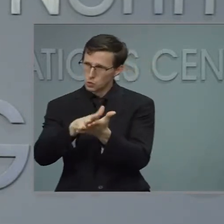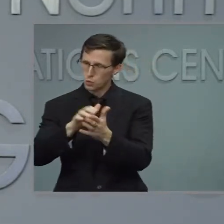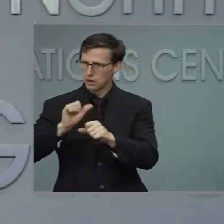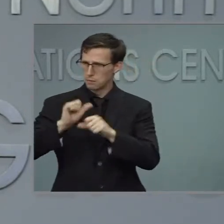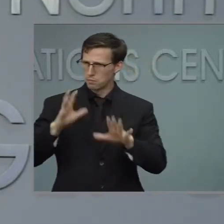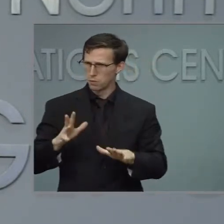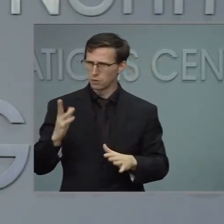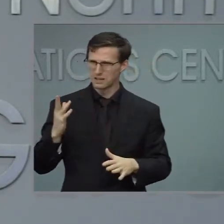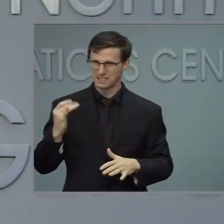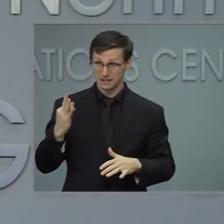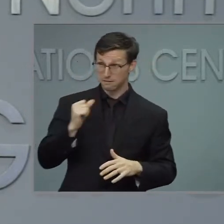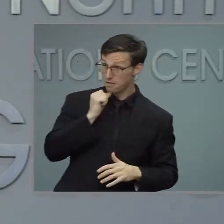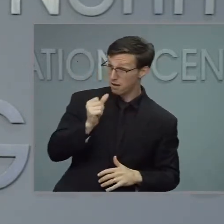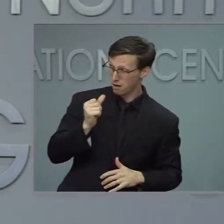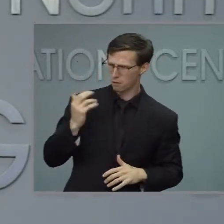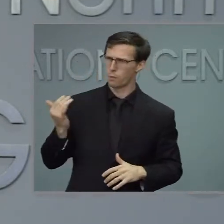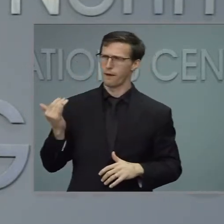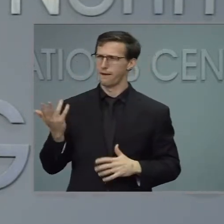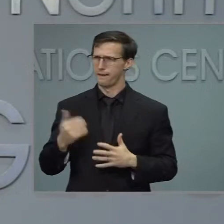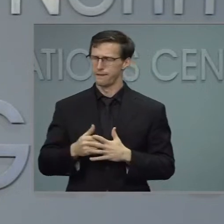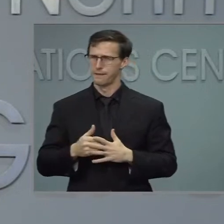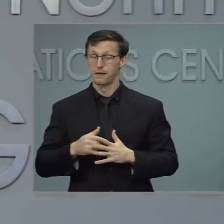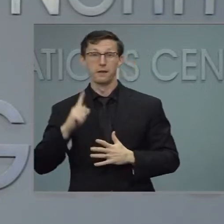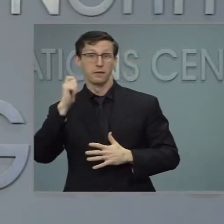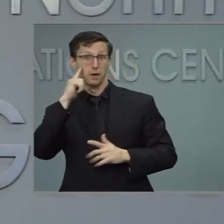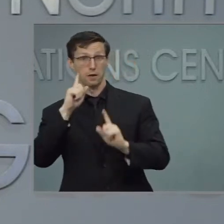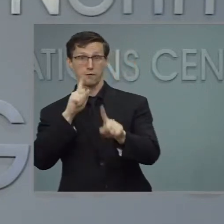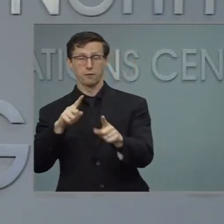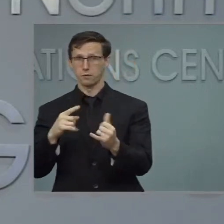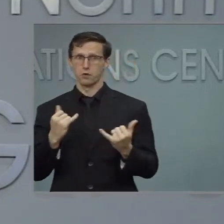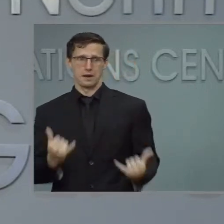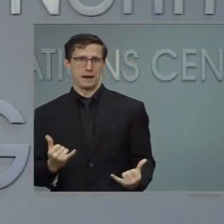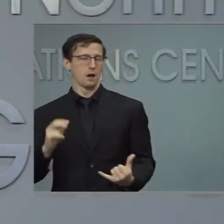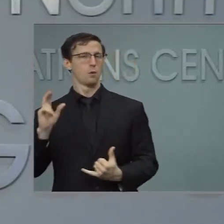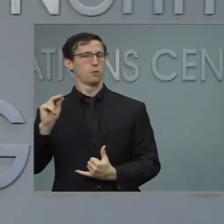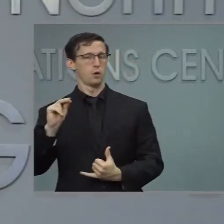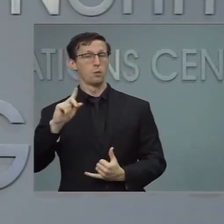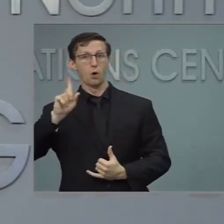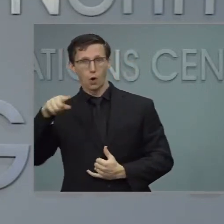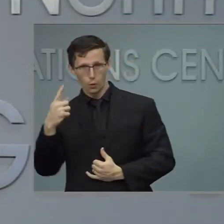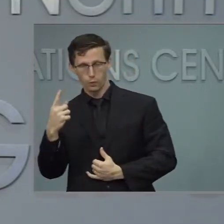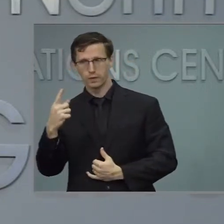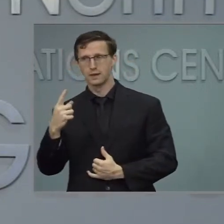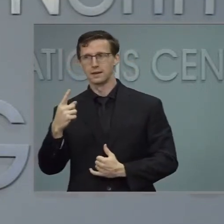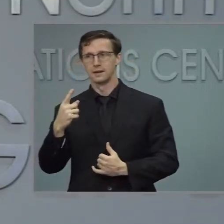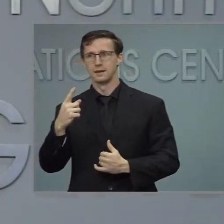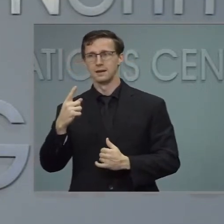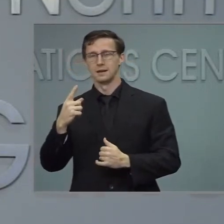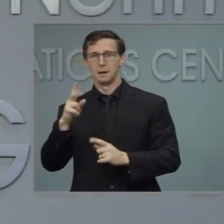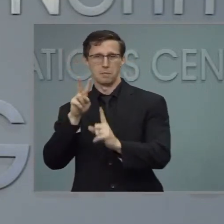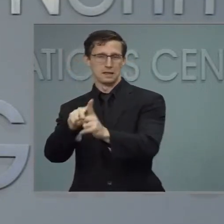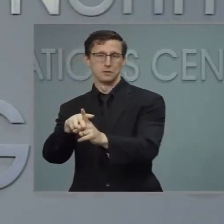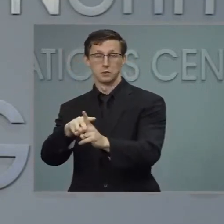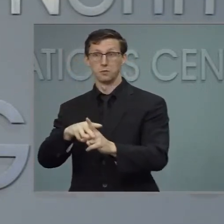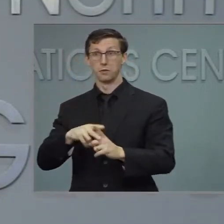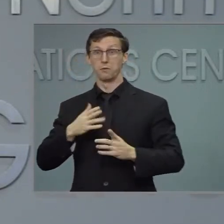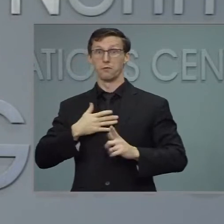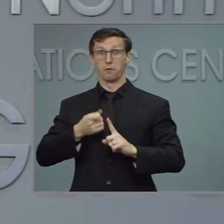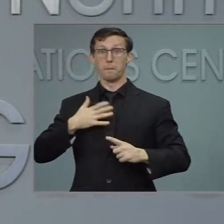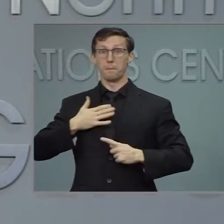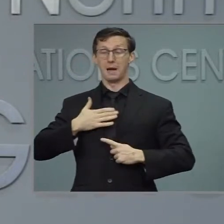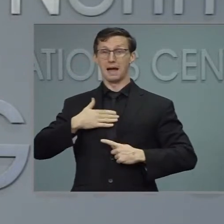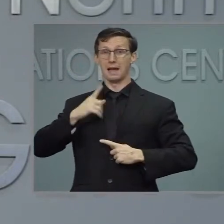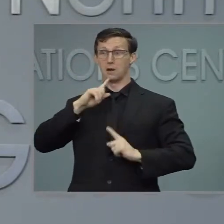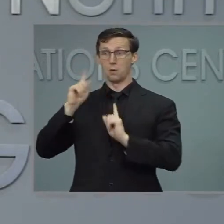Well, first, at this time it would not, because it's only effective by my executive order